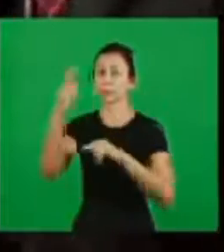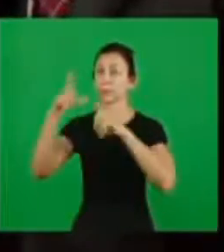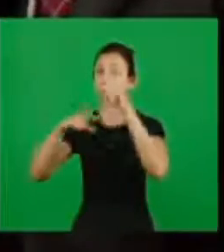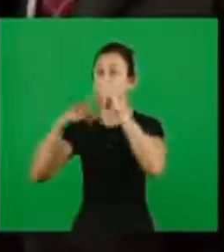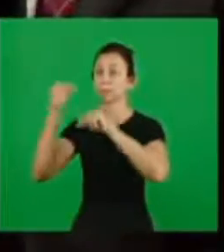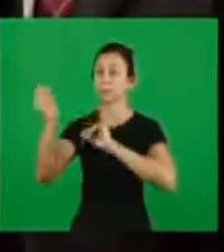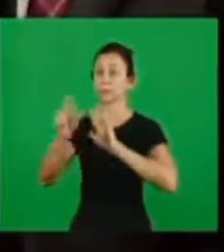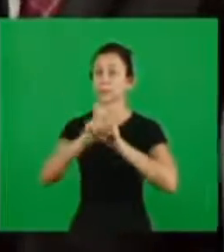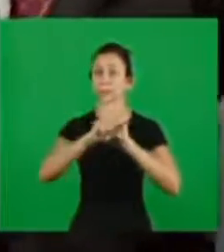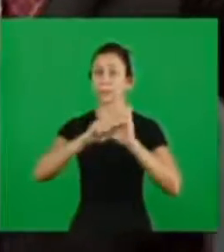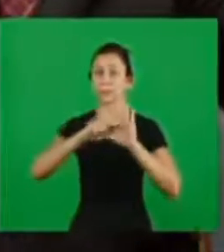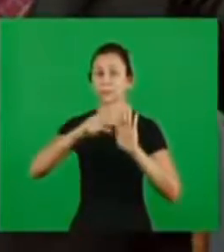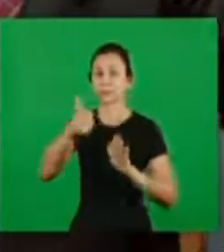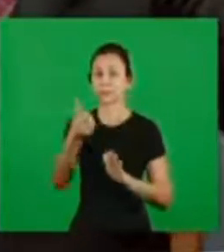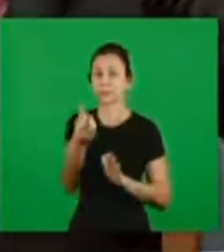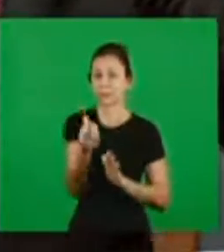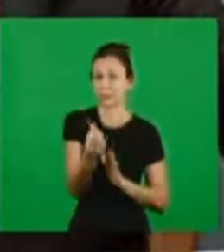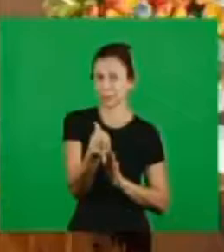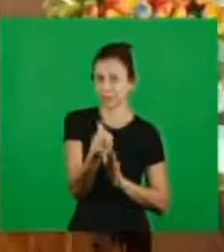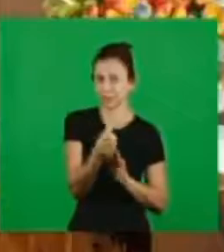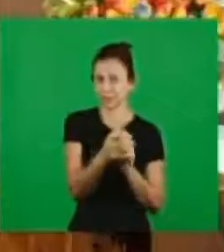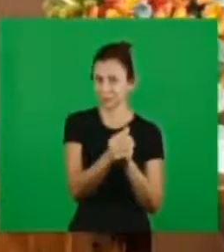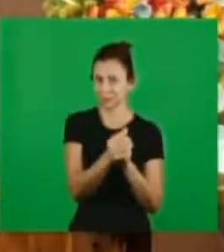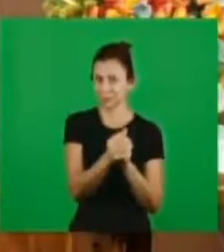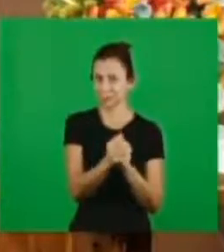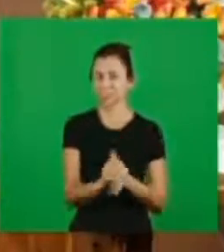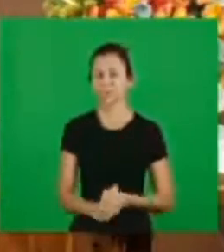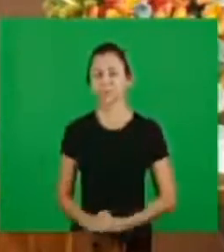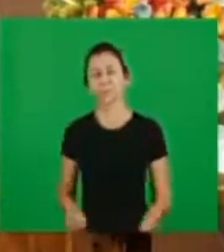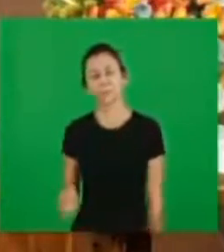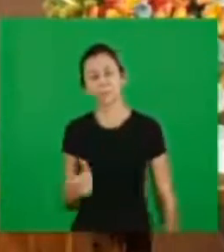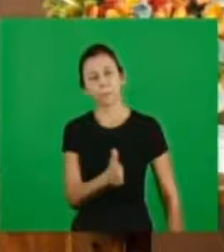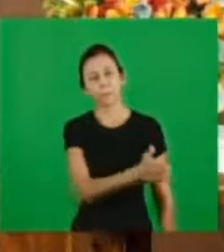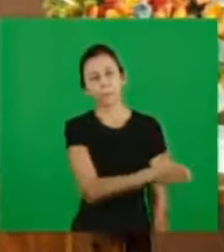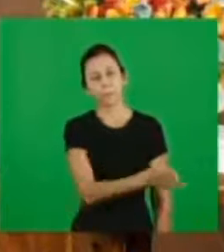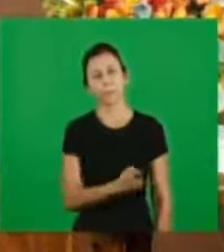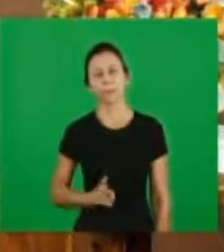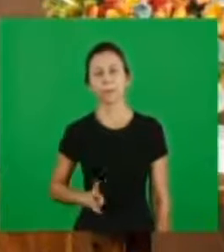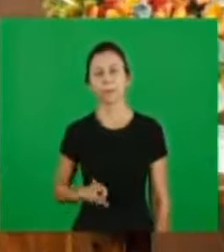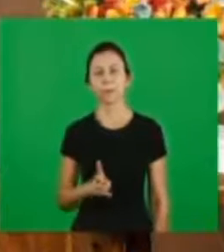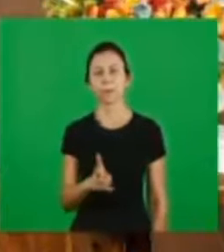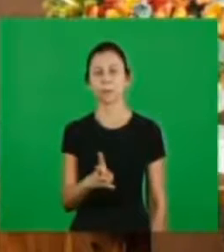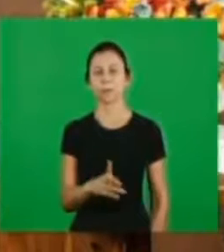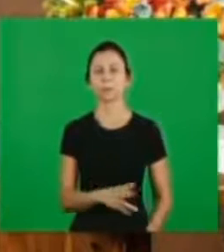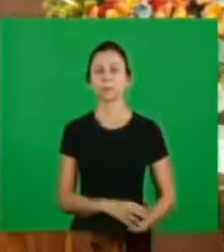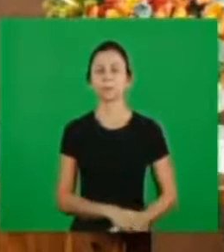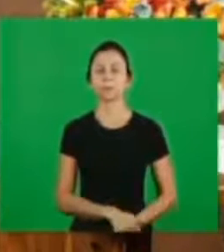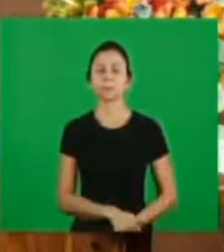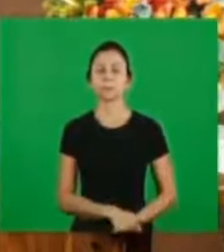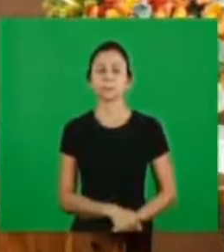verse 13 and the seven stars in verse 16. So now,